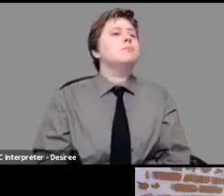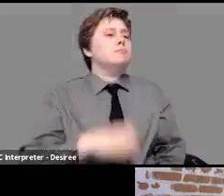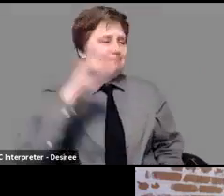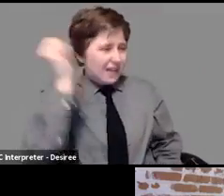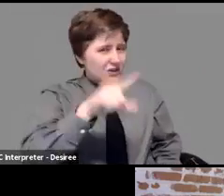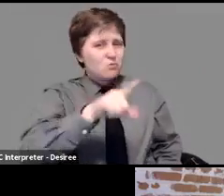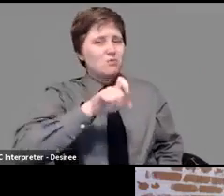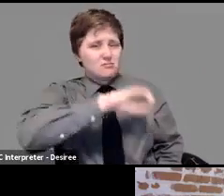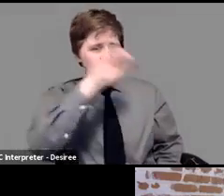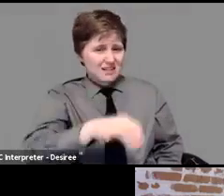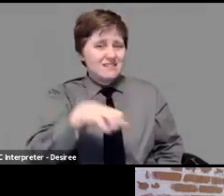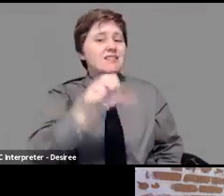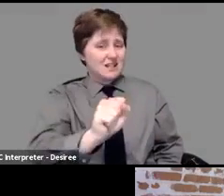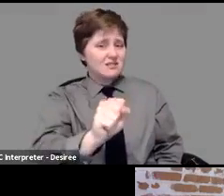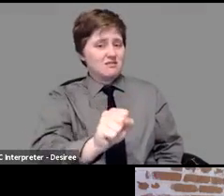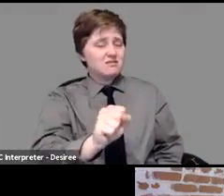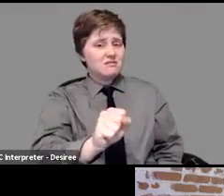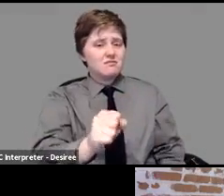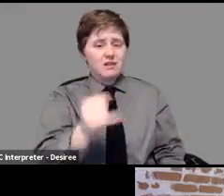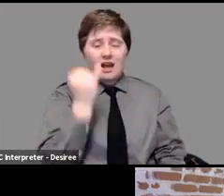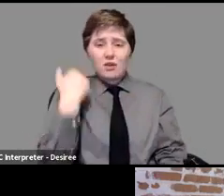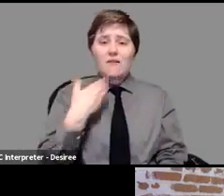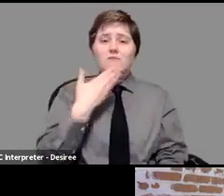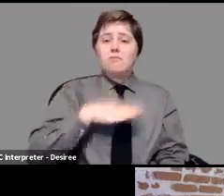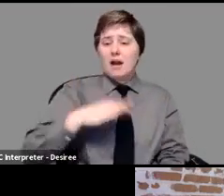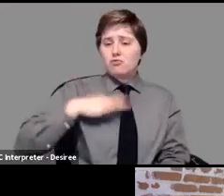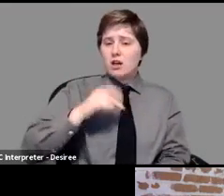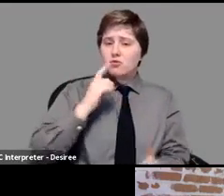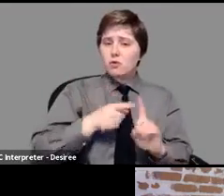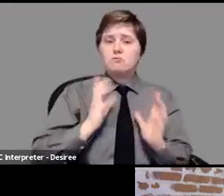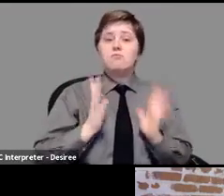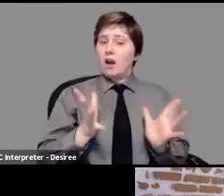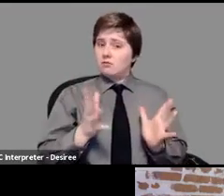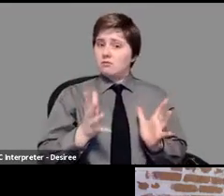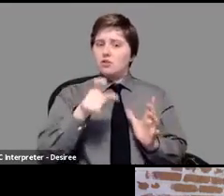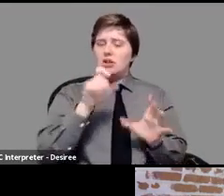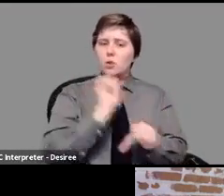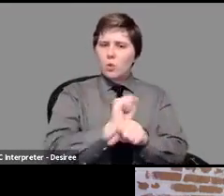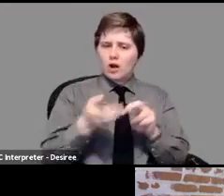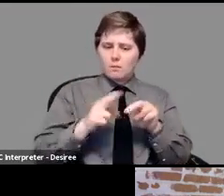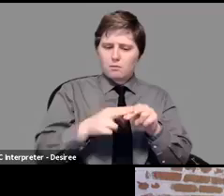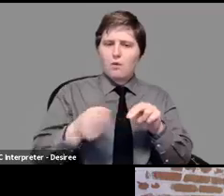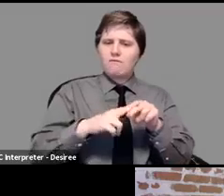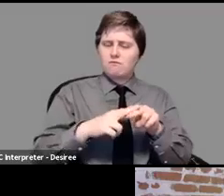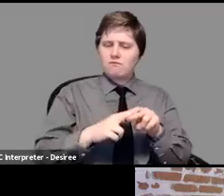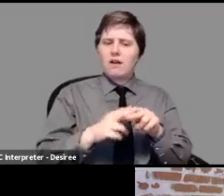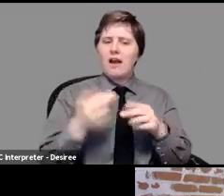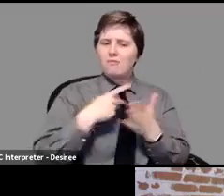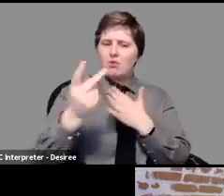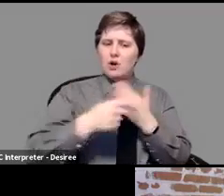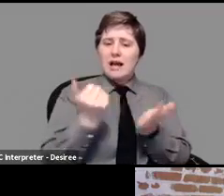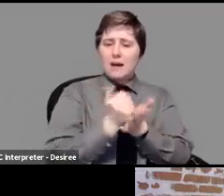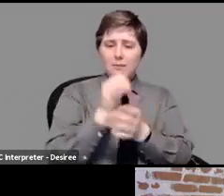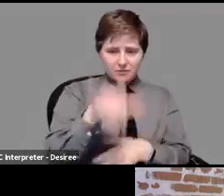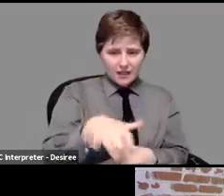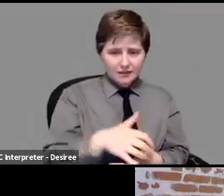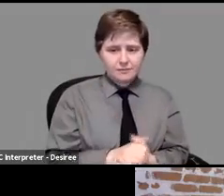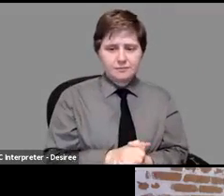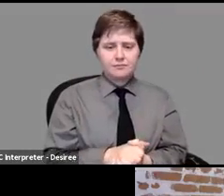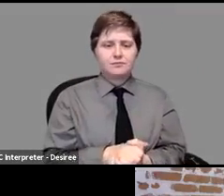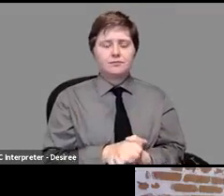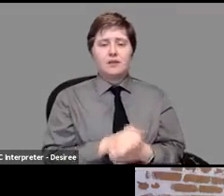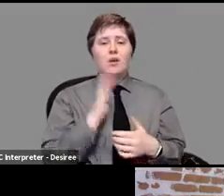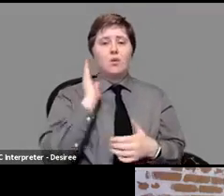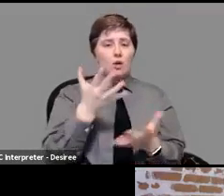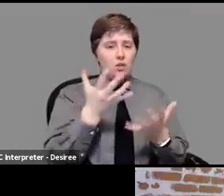100%. You can, if you have a bad credit score, that's okay. You just have to work on improving it. And they have programs to help you do so. They are going